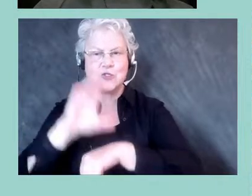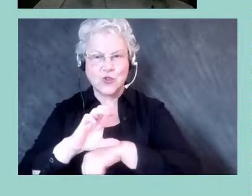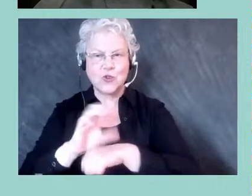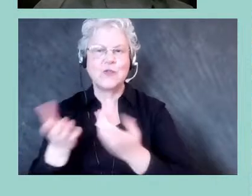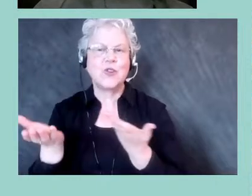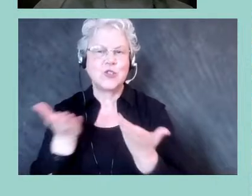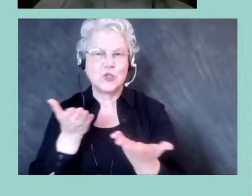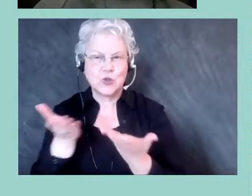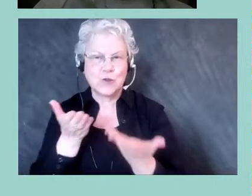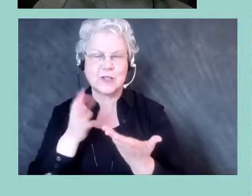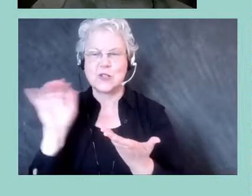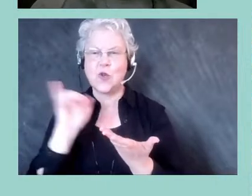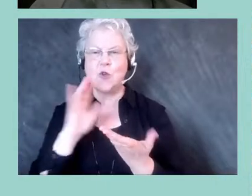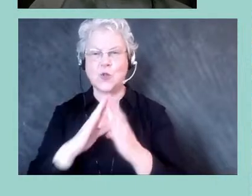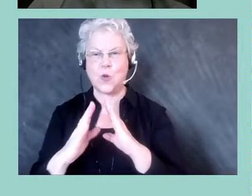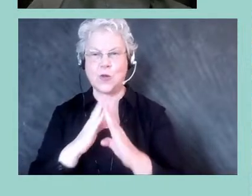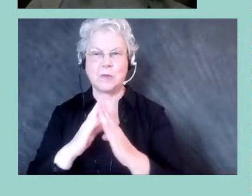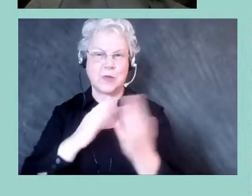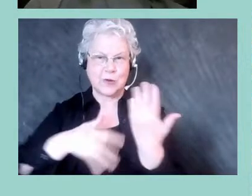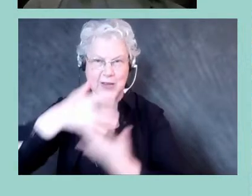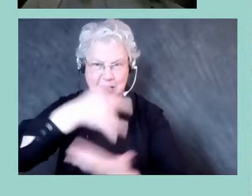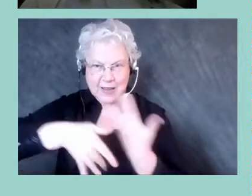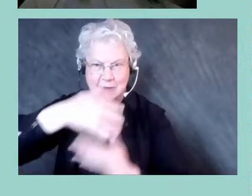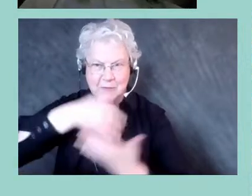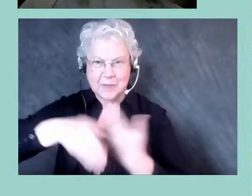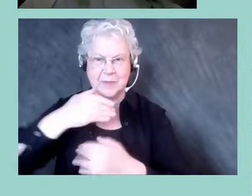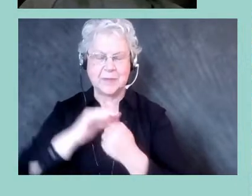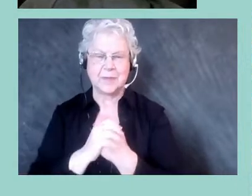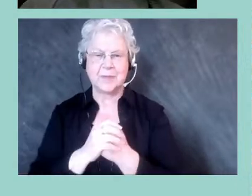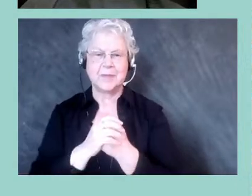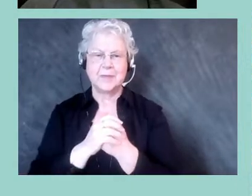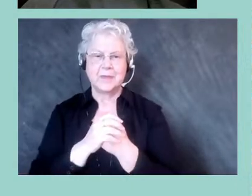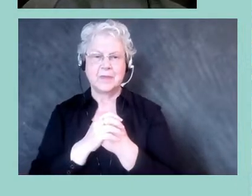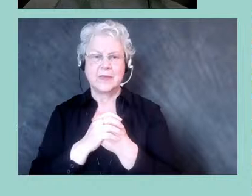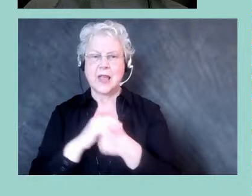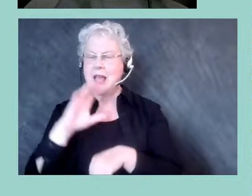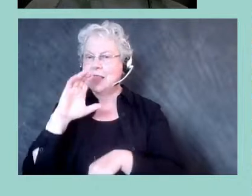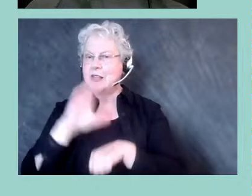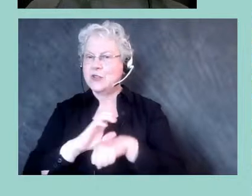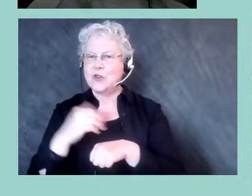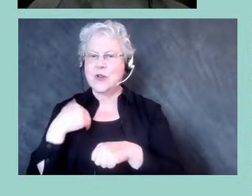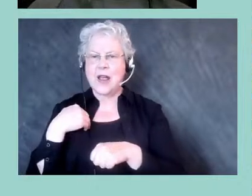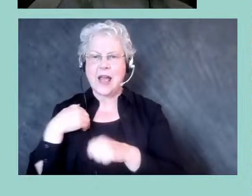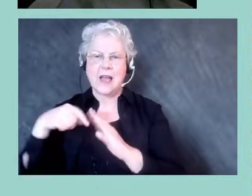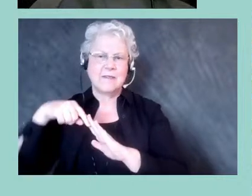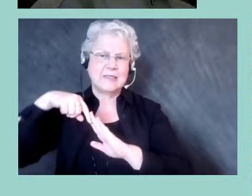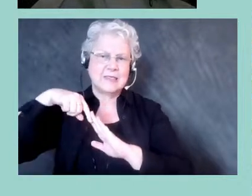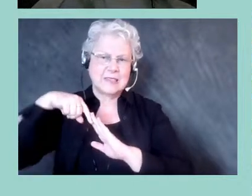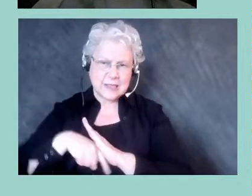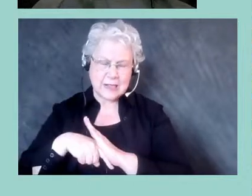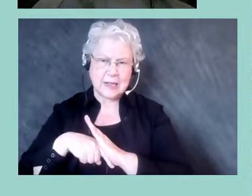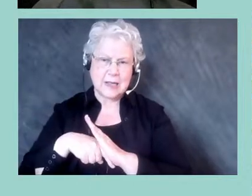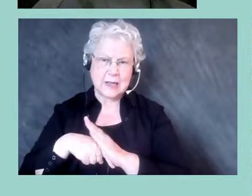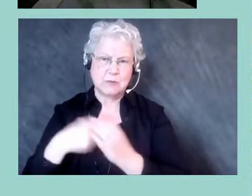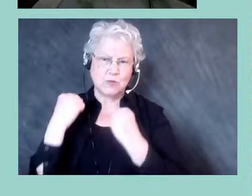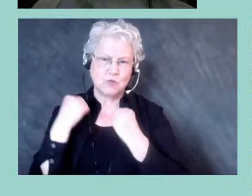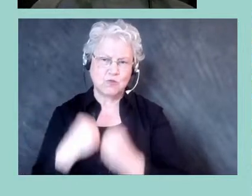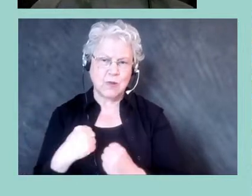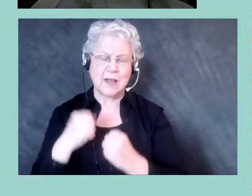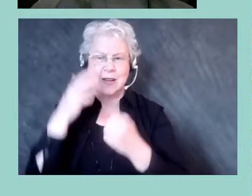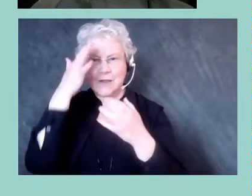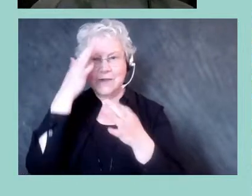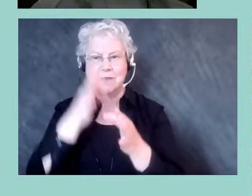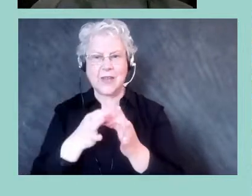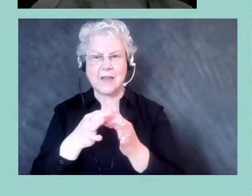at church on Sundays for service and community. Our churches have deep foundations in